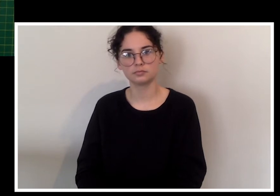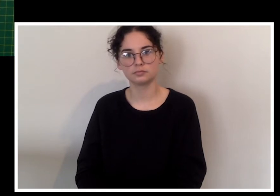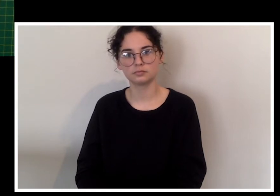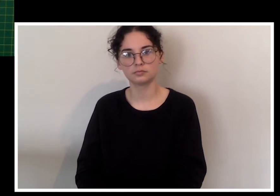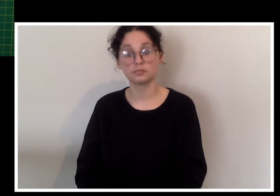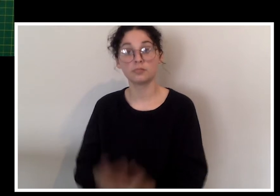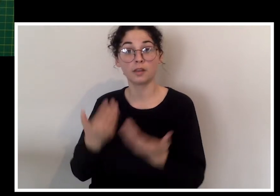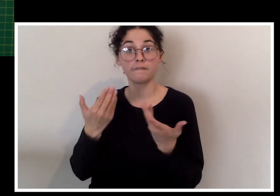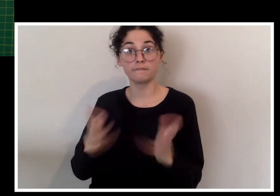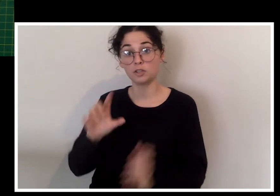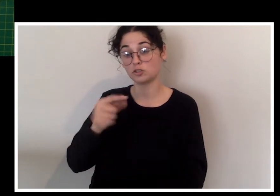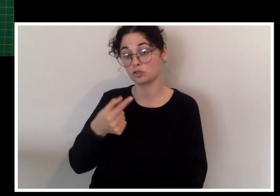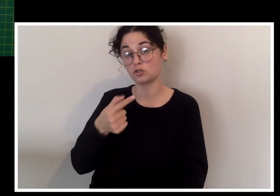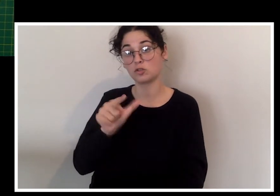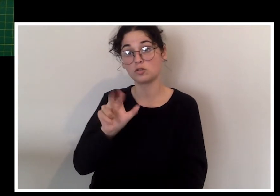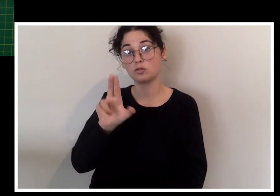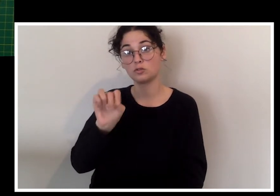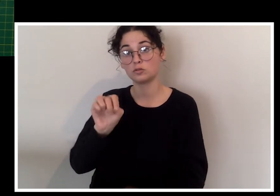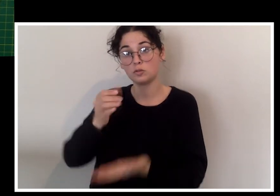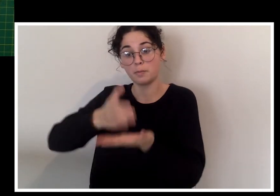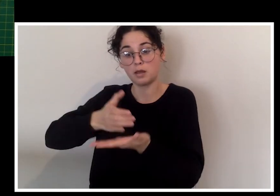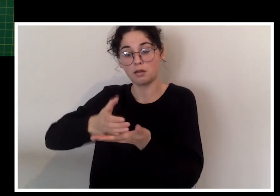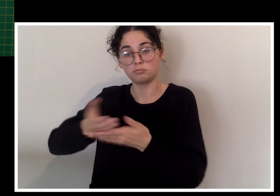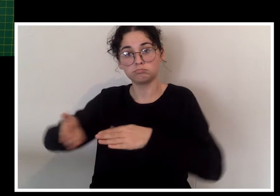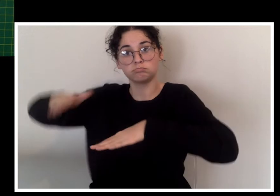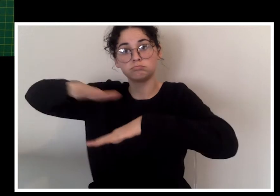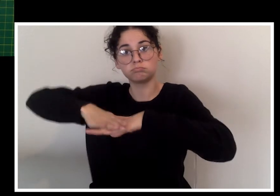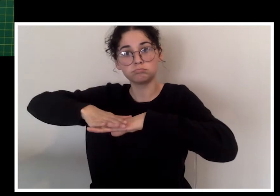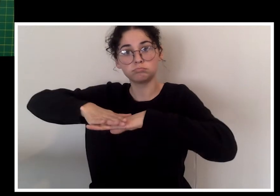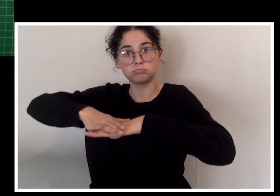So I traced my whole glue bottle here for a shape, but I